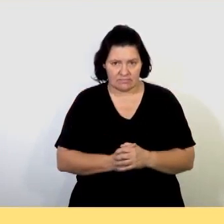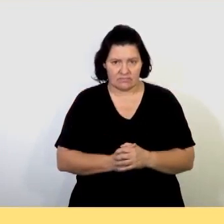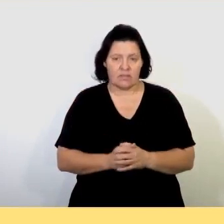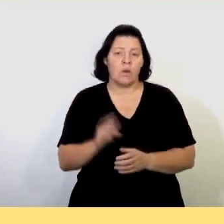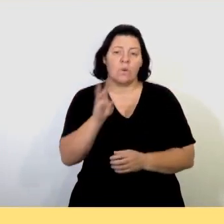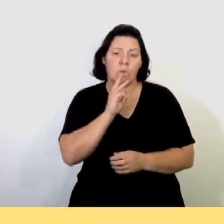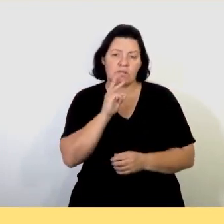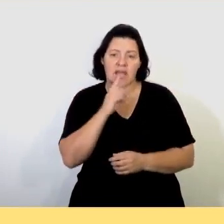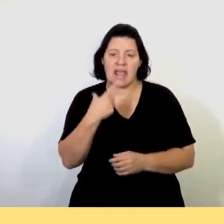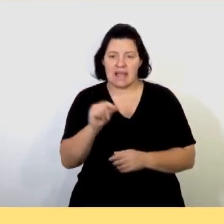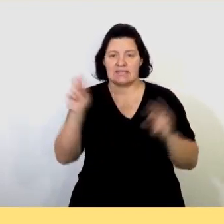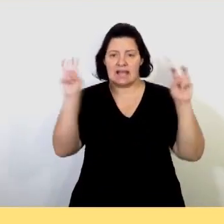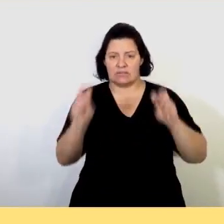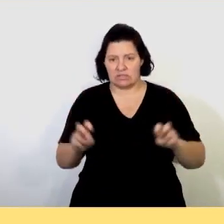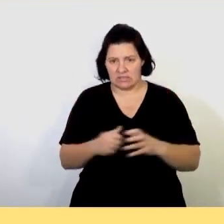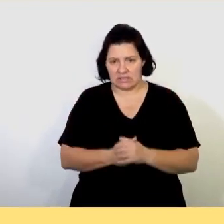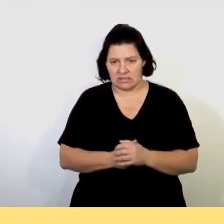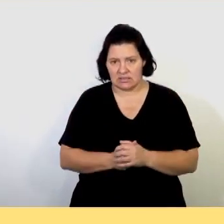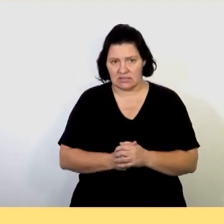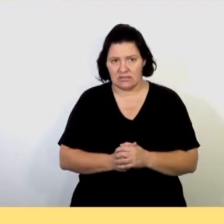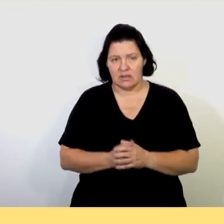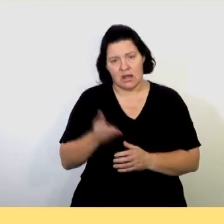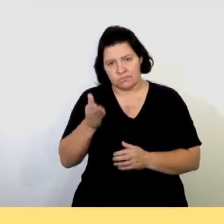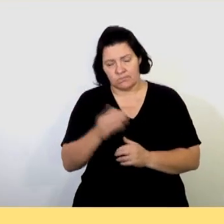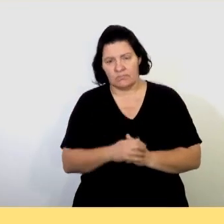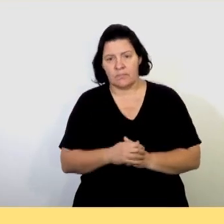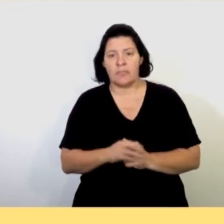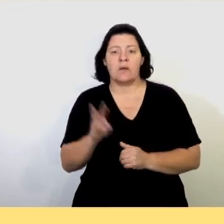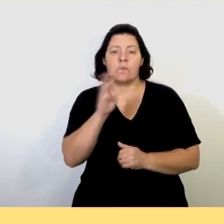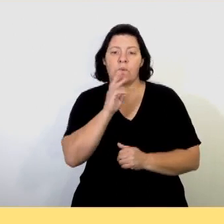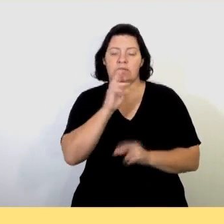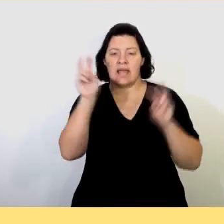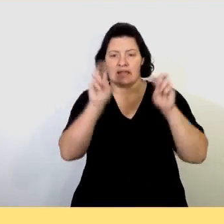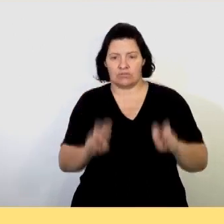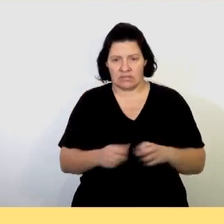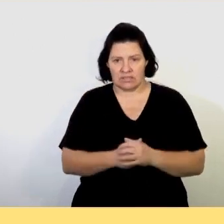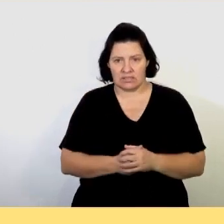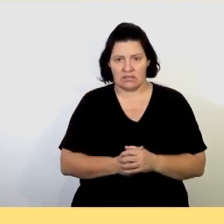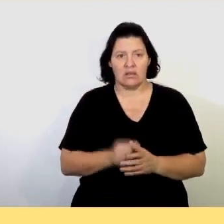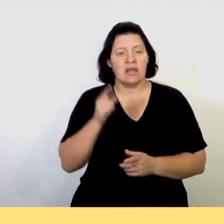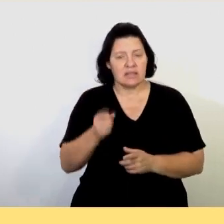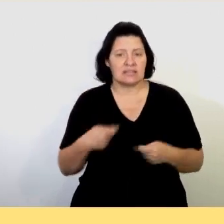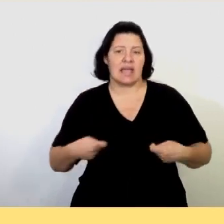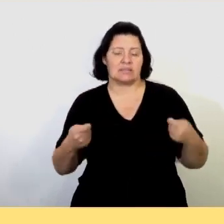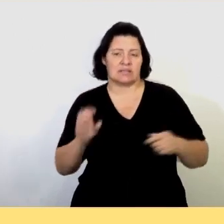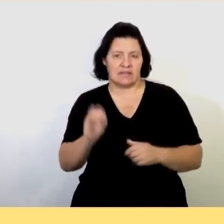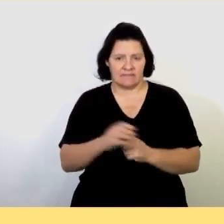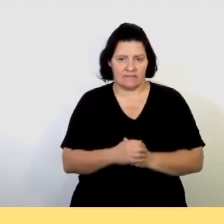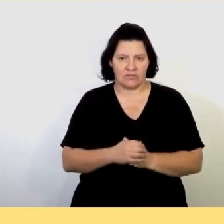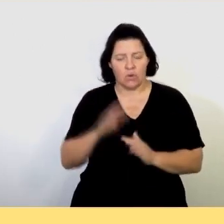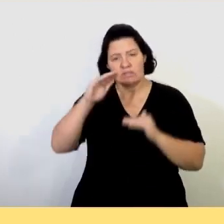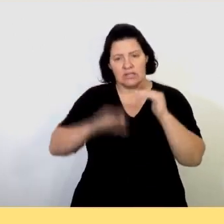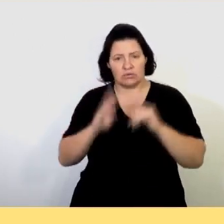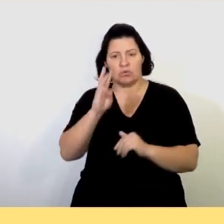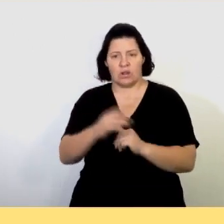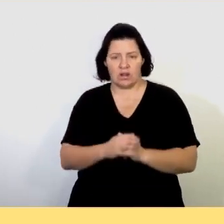electricity. Water and electricity. There it is. Water and electricity. This is an expense, so